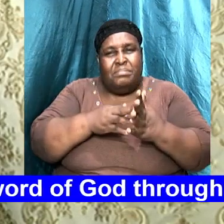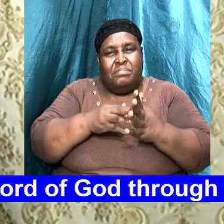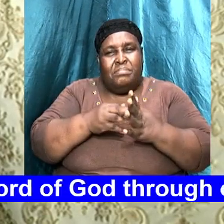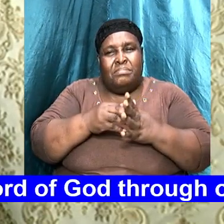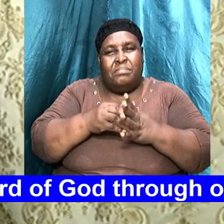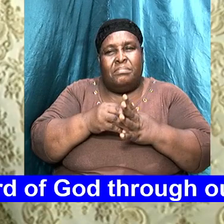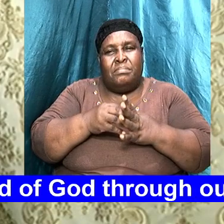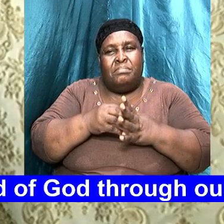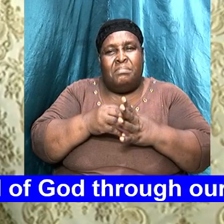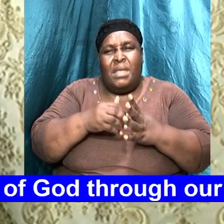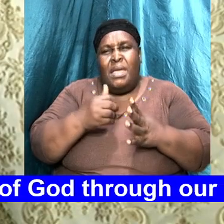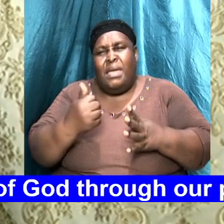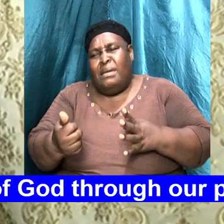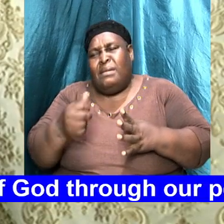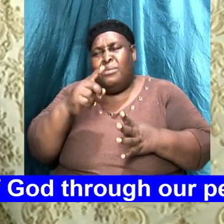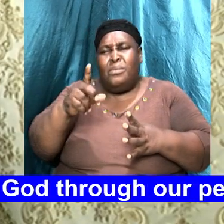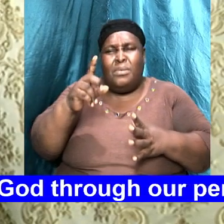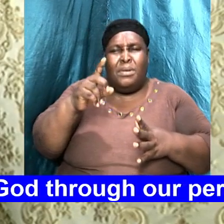about the